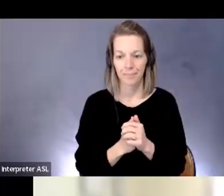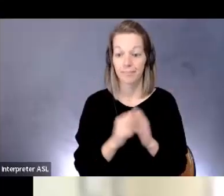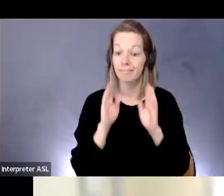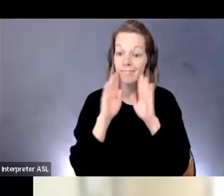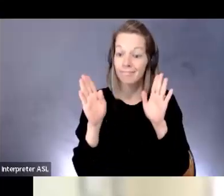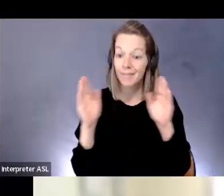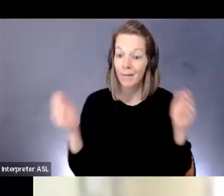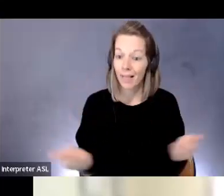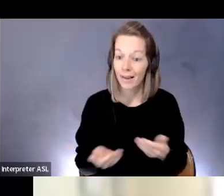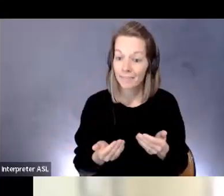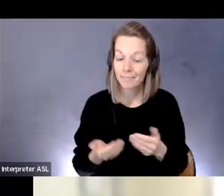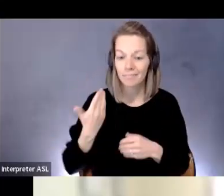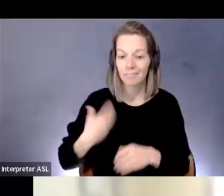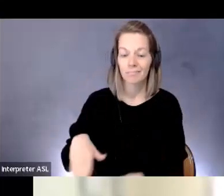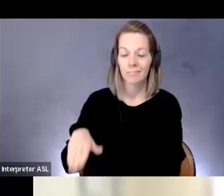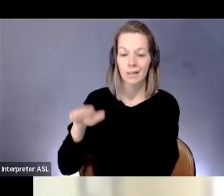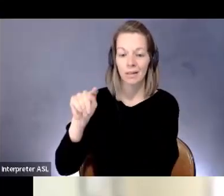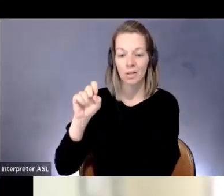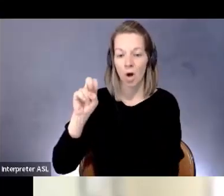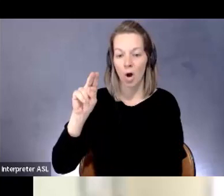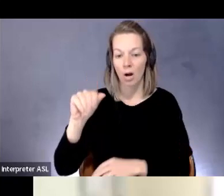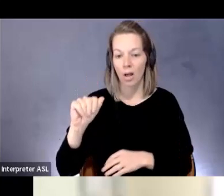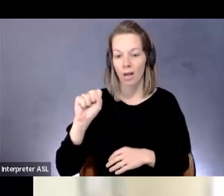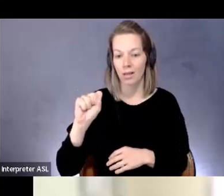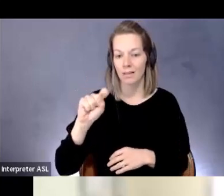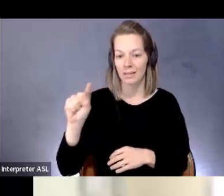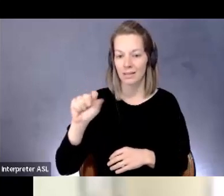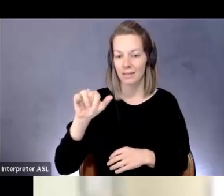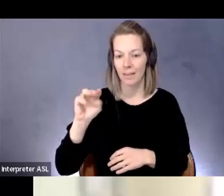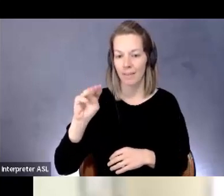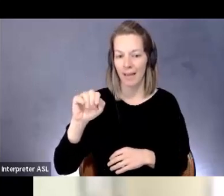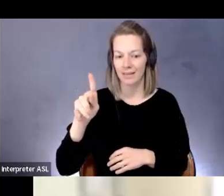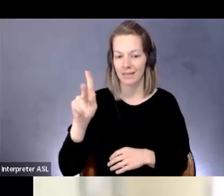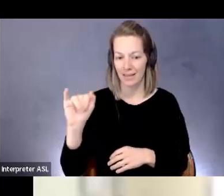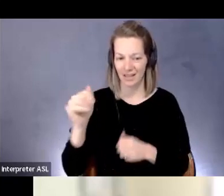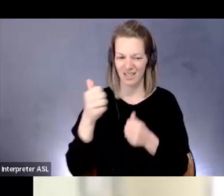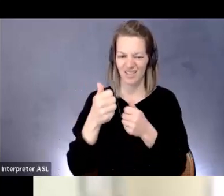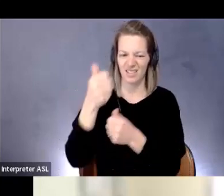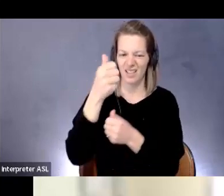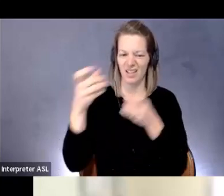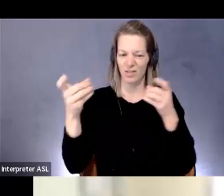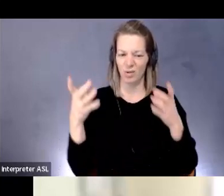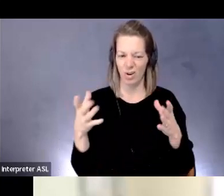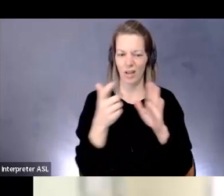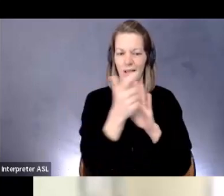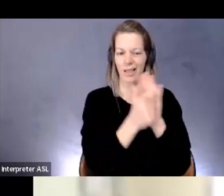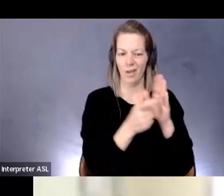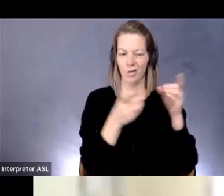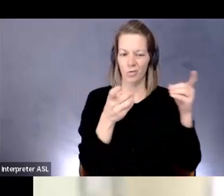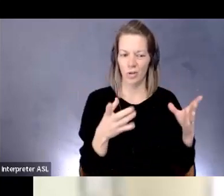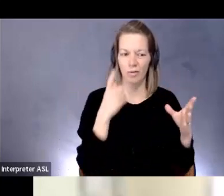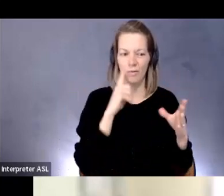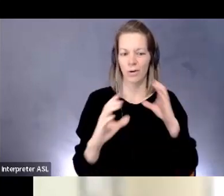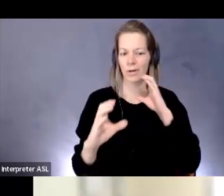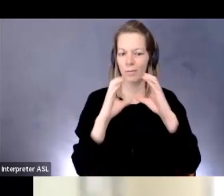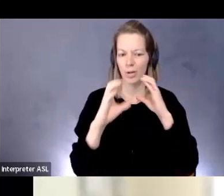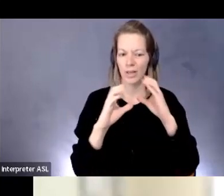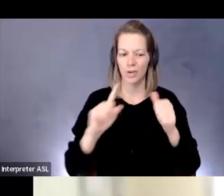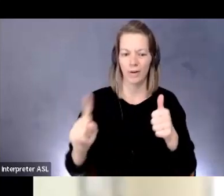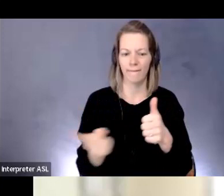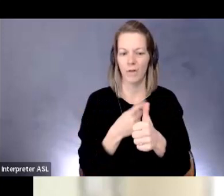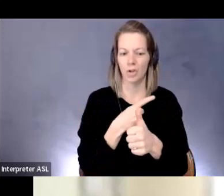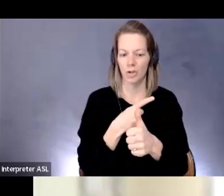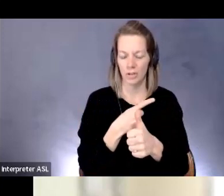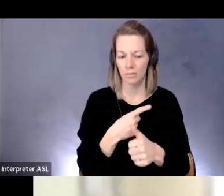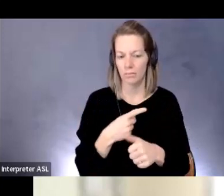Welcome. My name is Tana Szymanski, and I am the Executive Director and Legal Director of CommunicationFIRST,